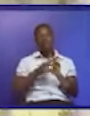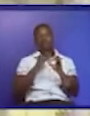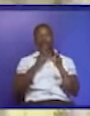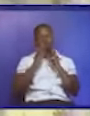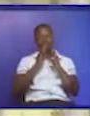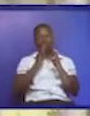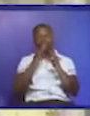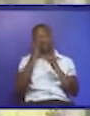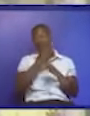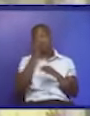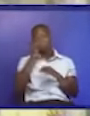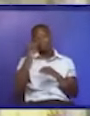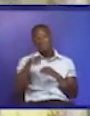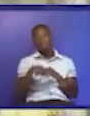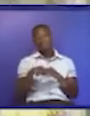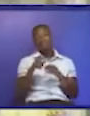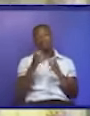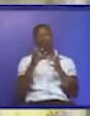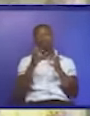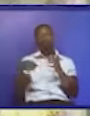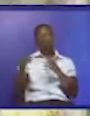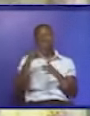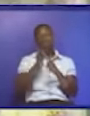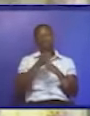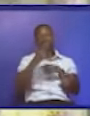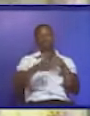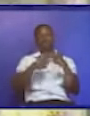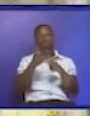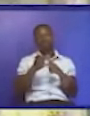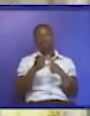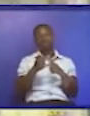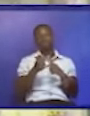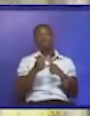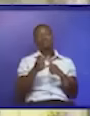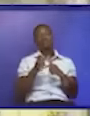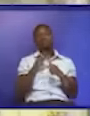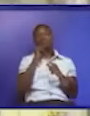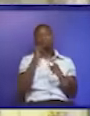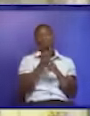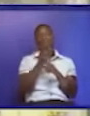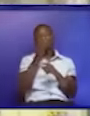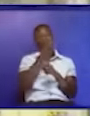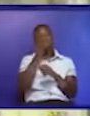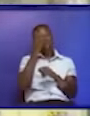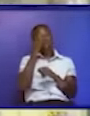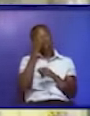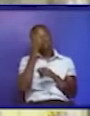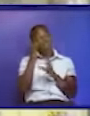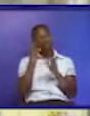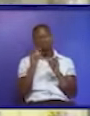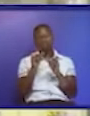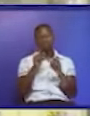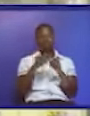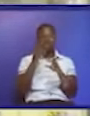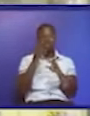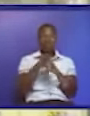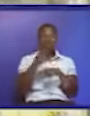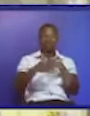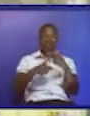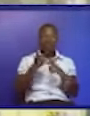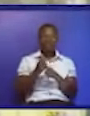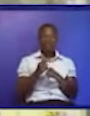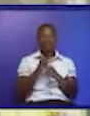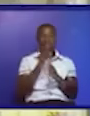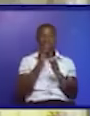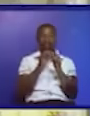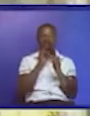want you to obtain grace from God. Don't just fast and sleep and wake up by five. Obtain grace. If you do not